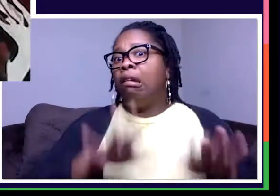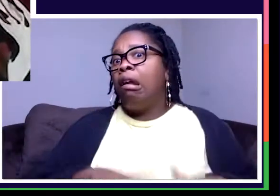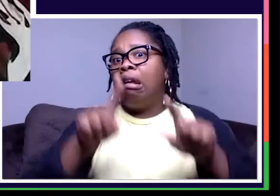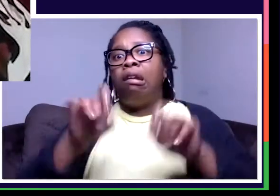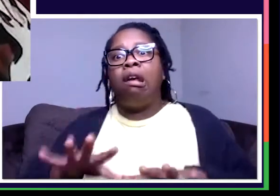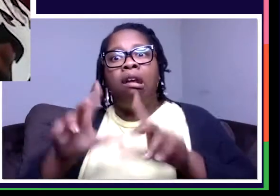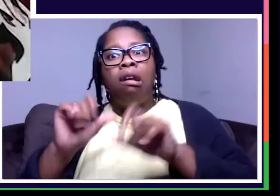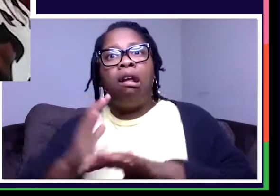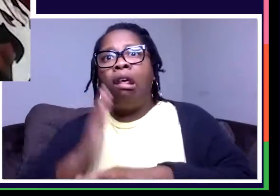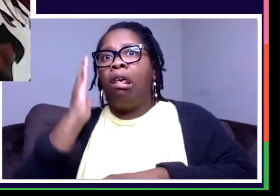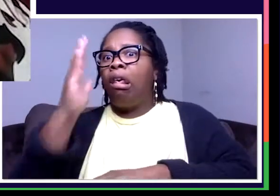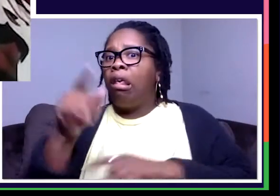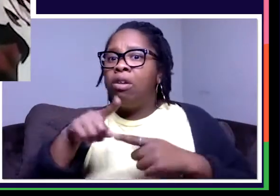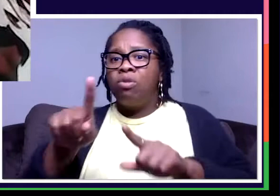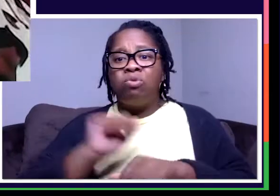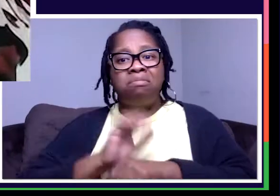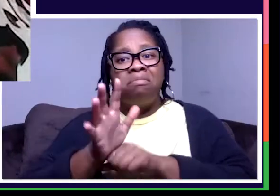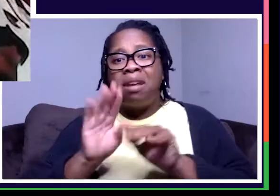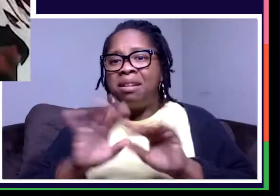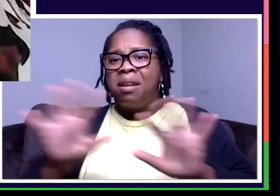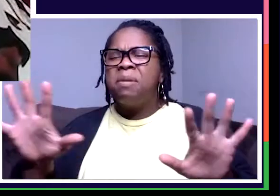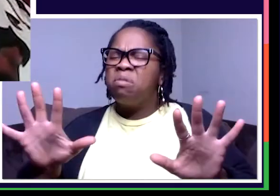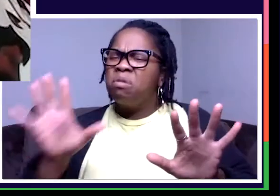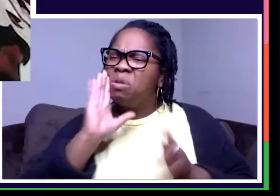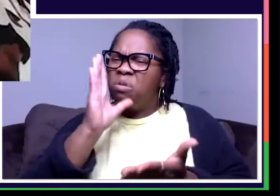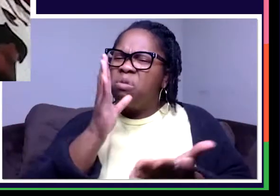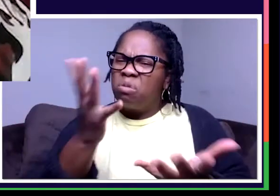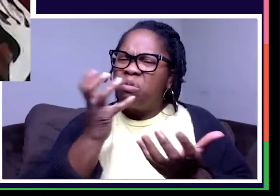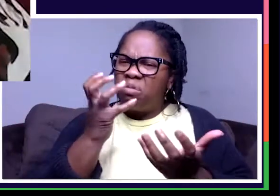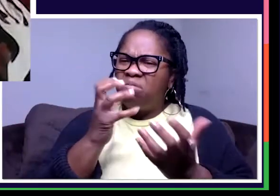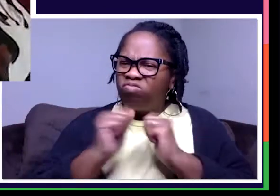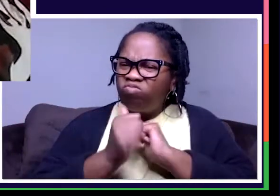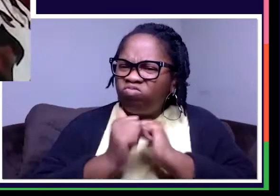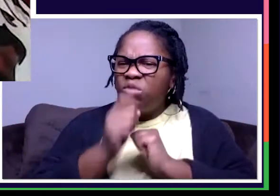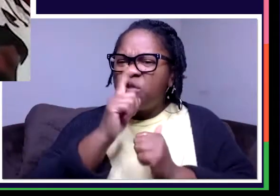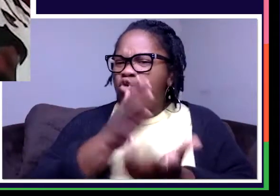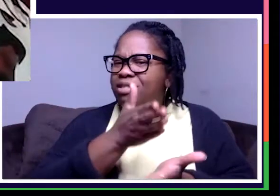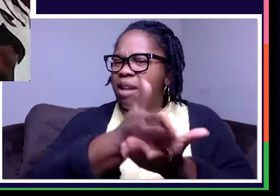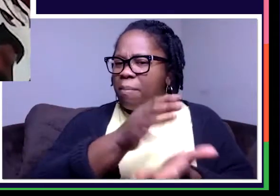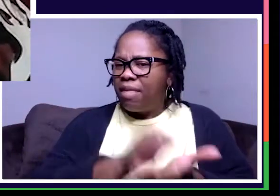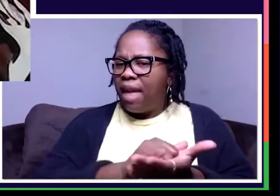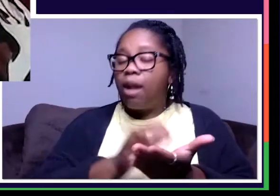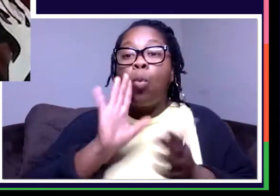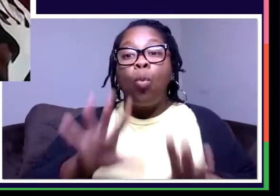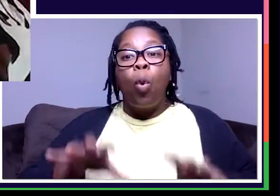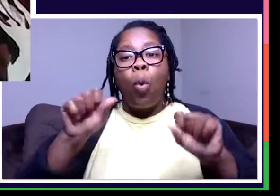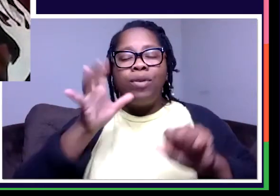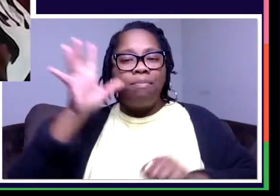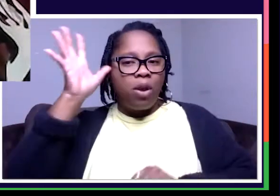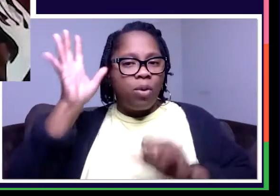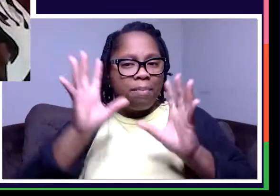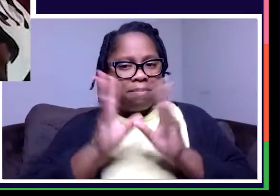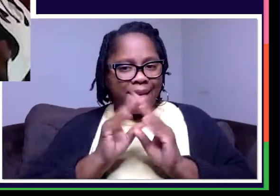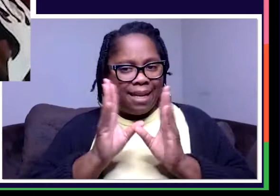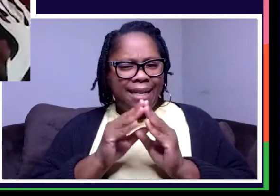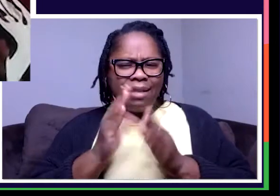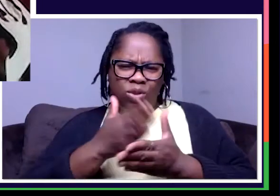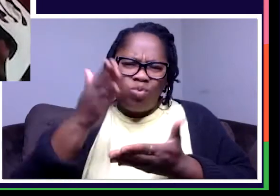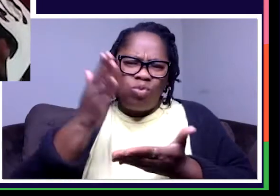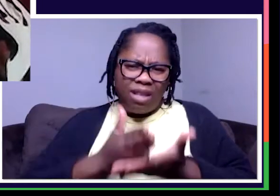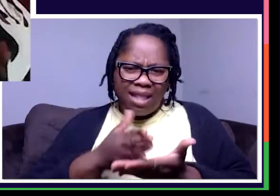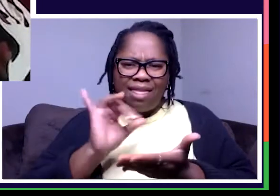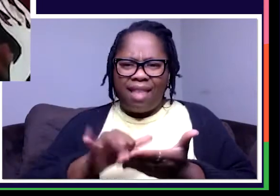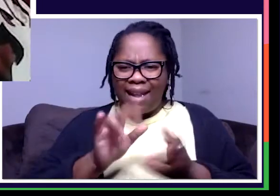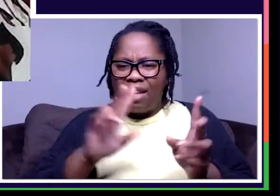end overtesting in a pandemic. We'll be holding parent meetings to talk about this issue, and we'll